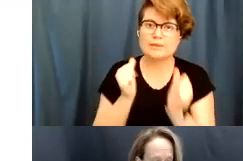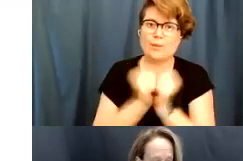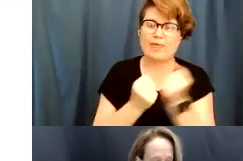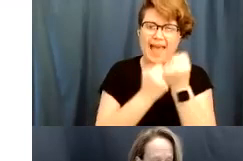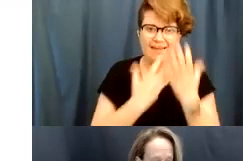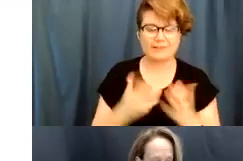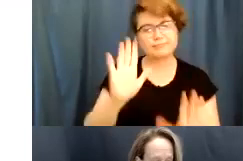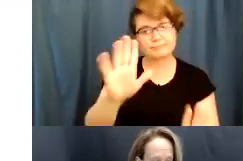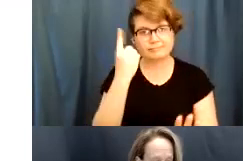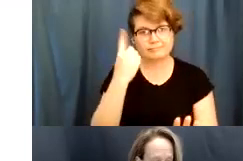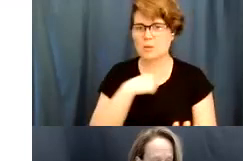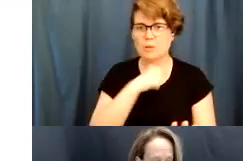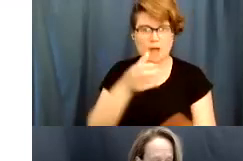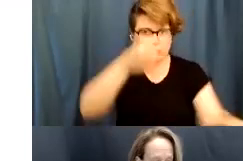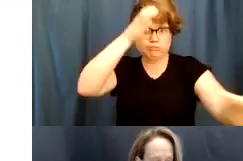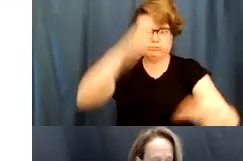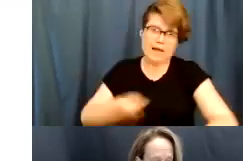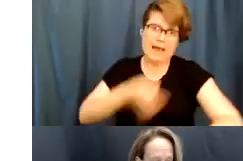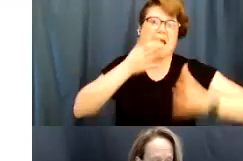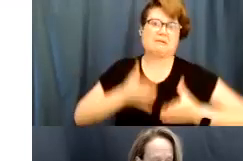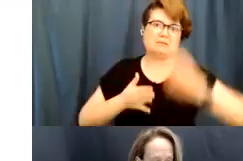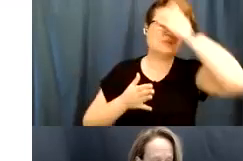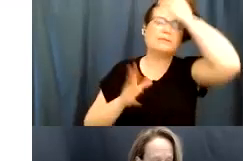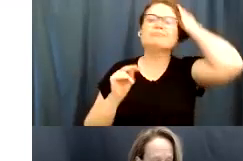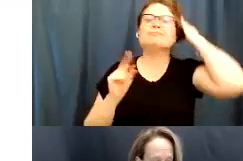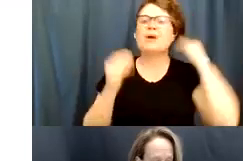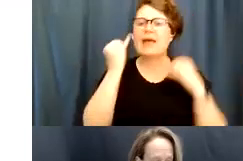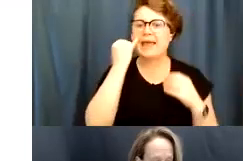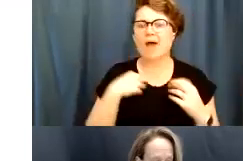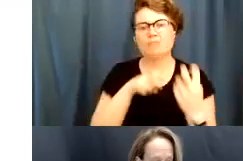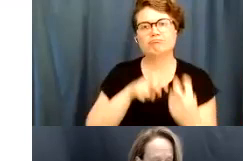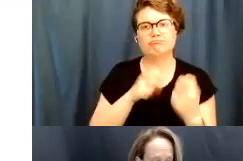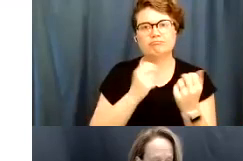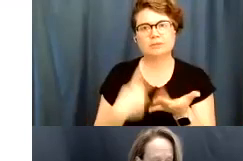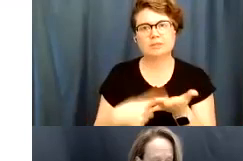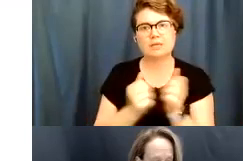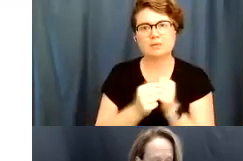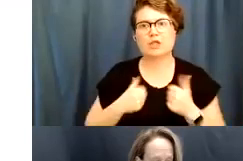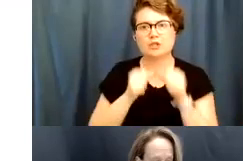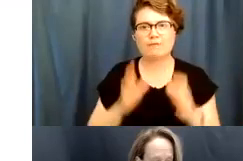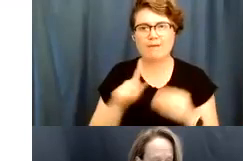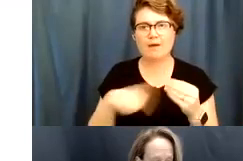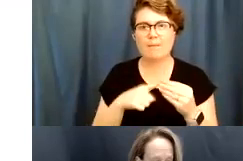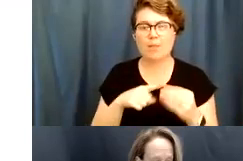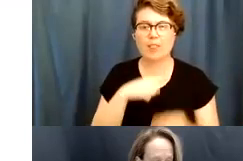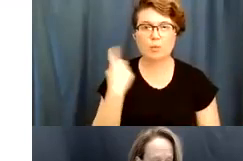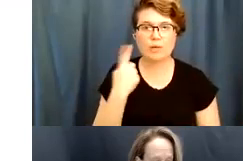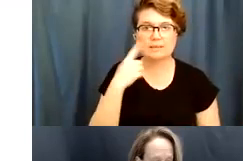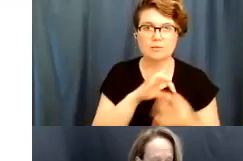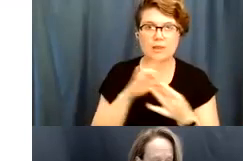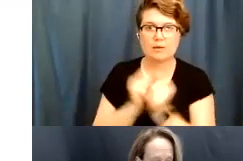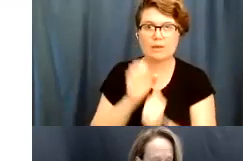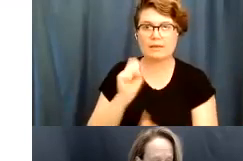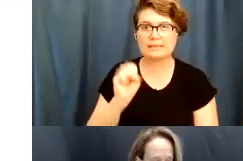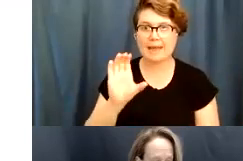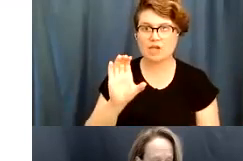by any means. If you asked me to talk to a survivor about, the risks with Snapchat, I would have no